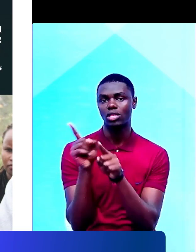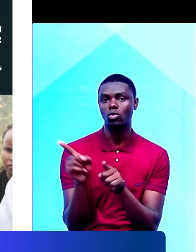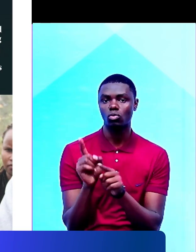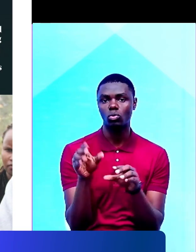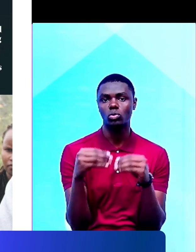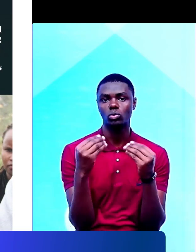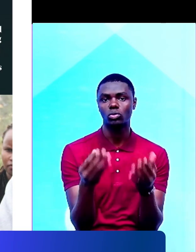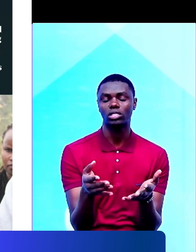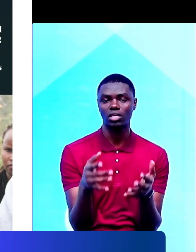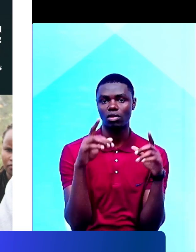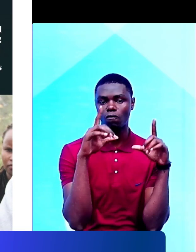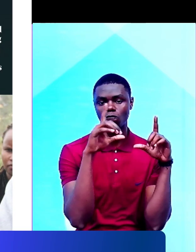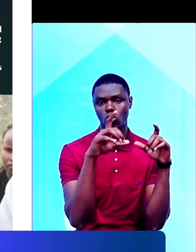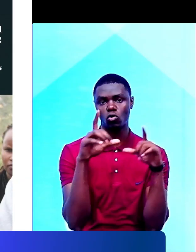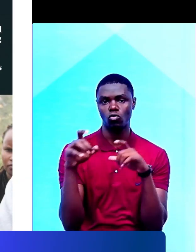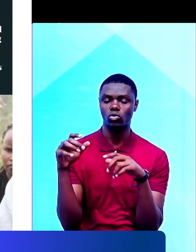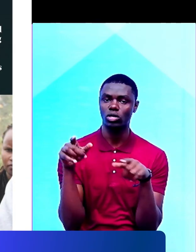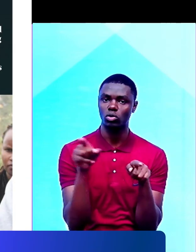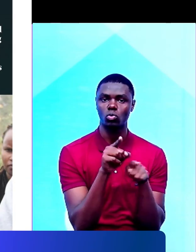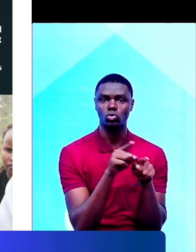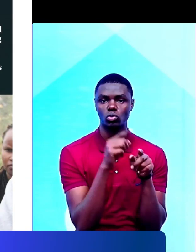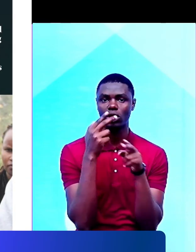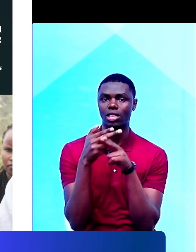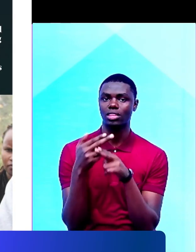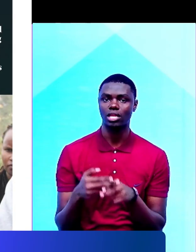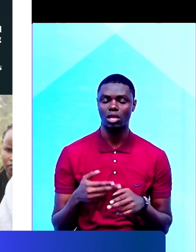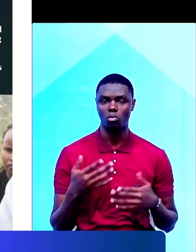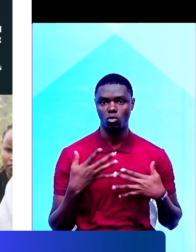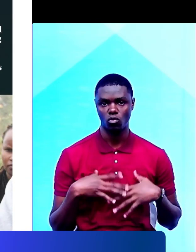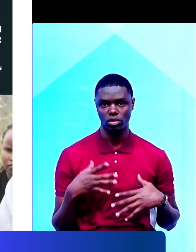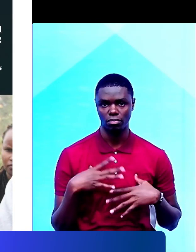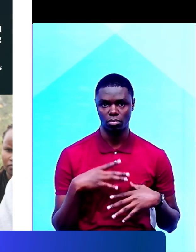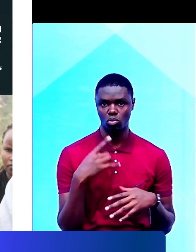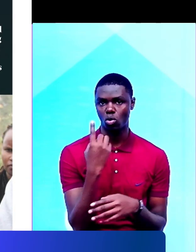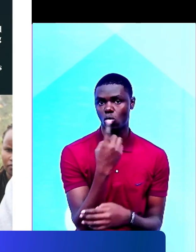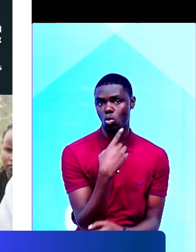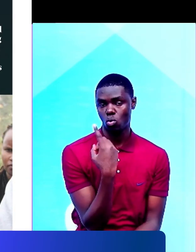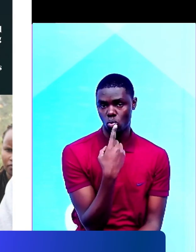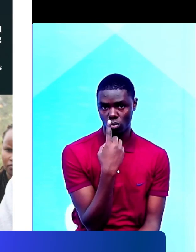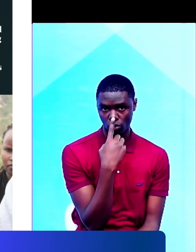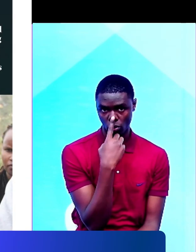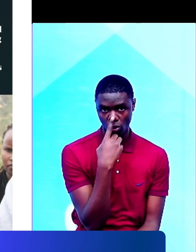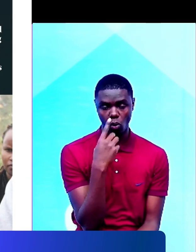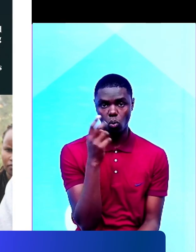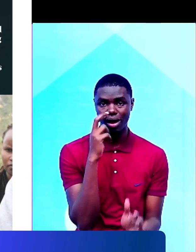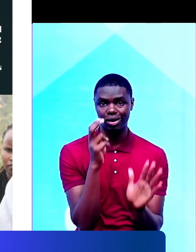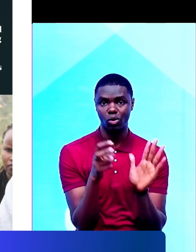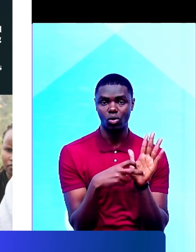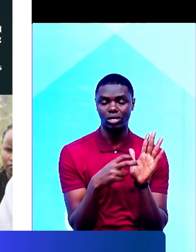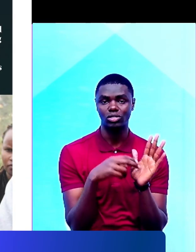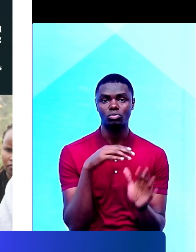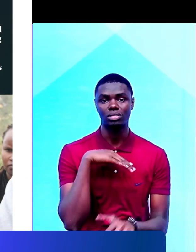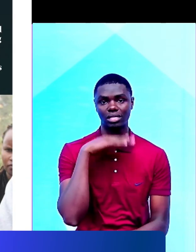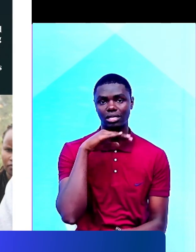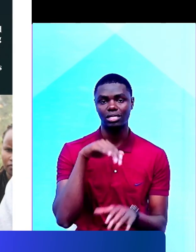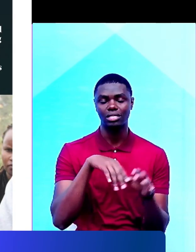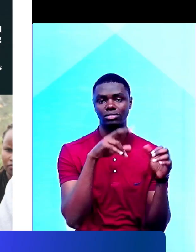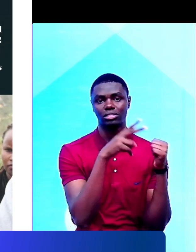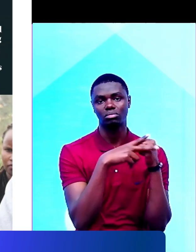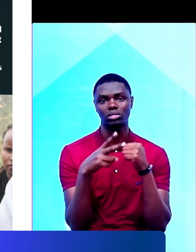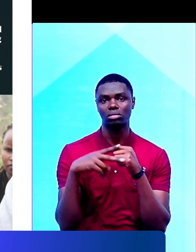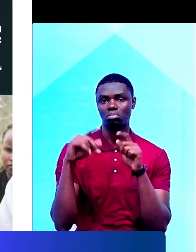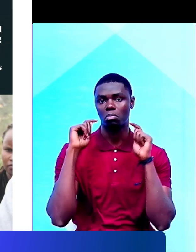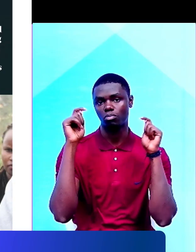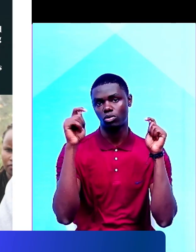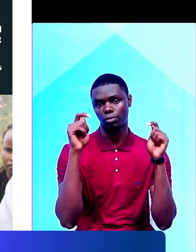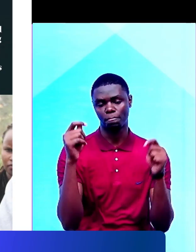given photos and the names of the people who were recognized to be dead during the Sabasaba protest, where we